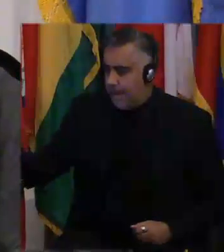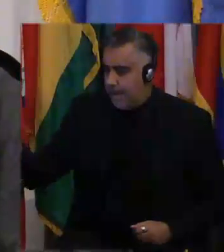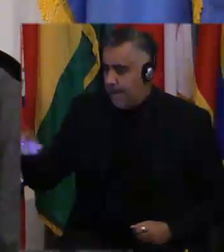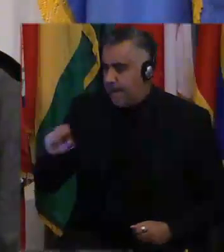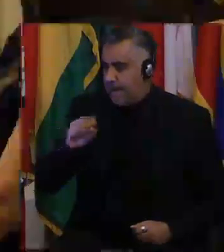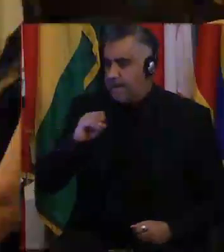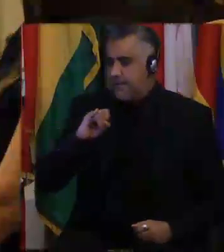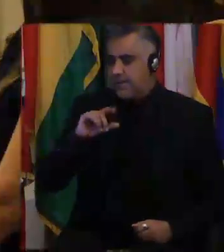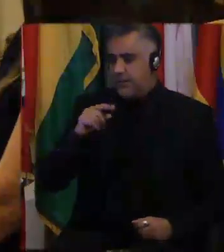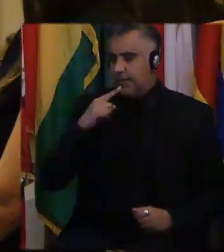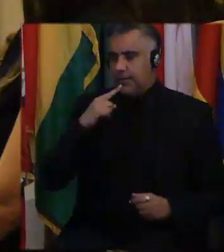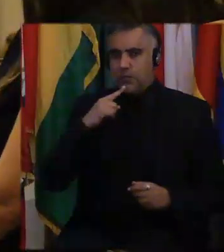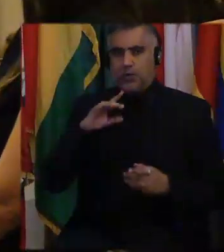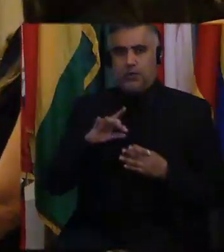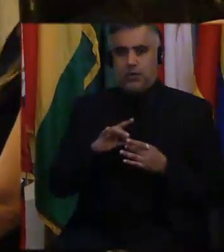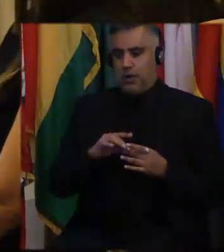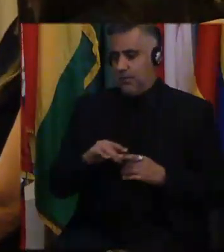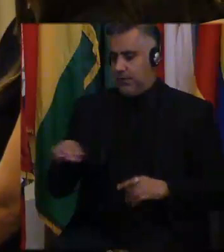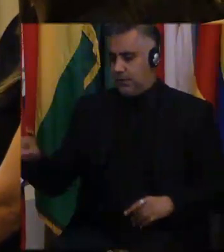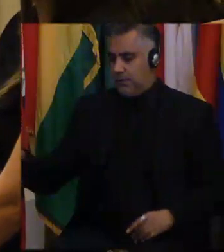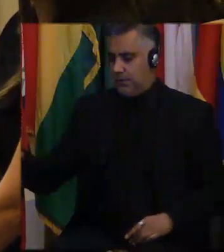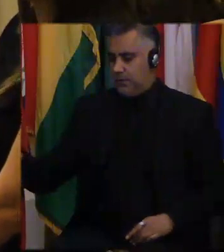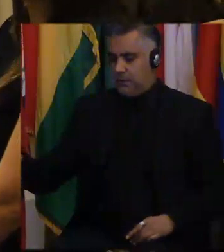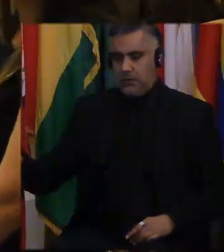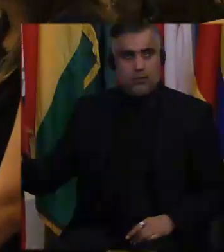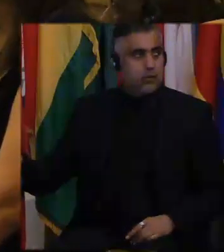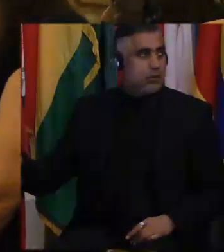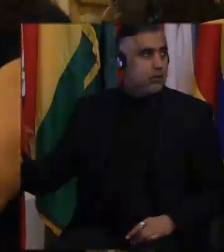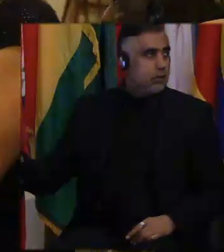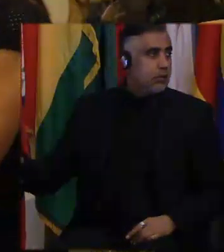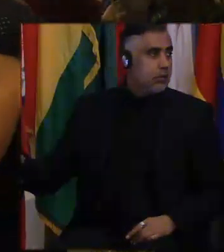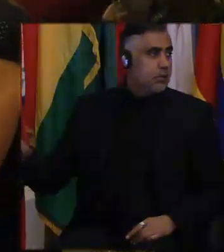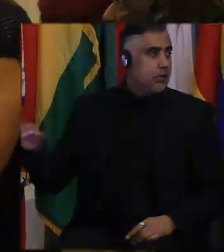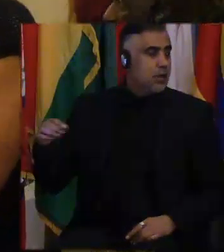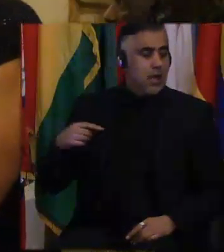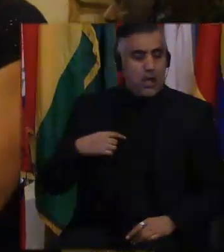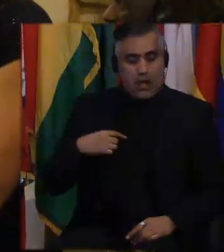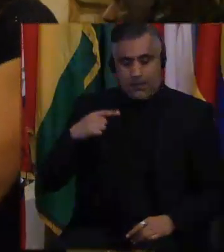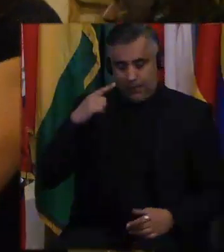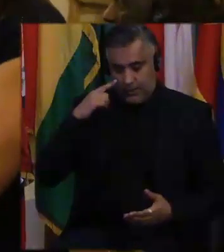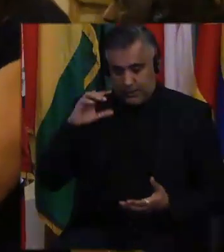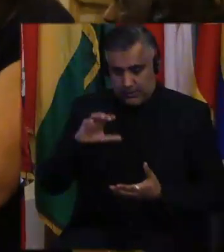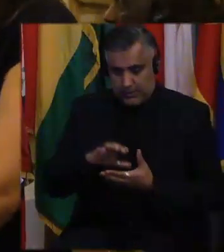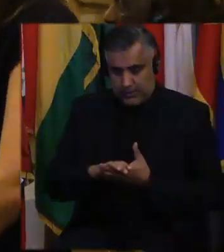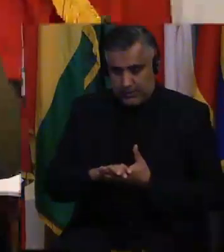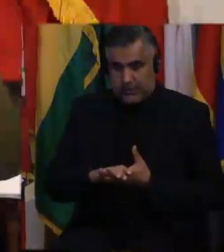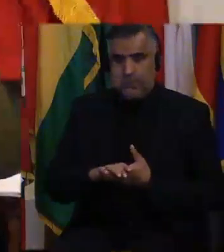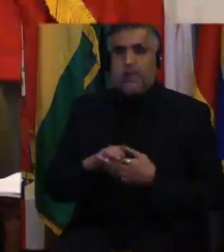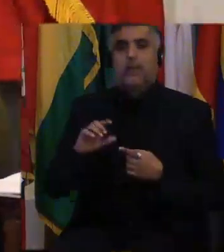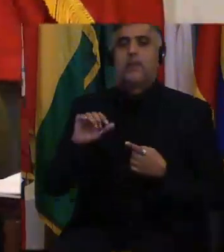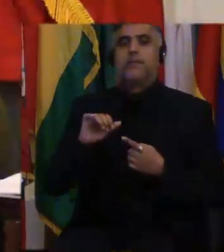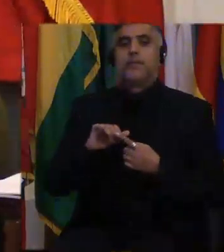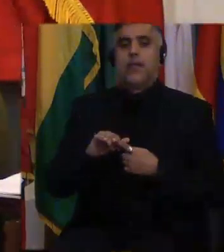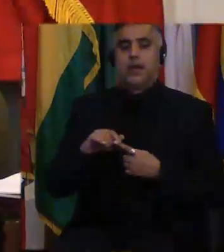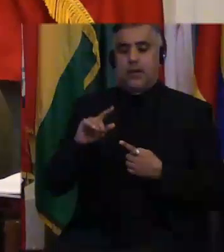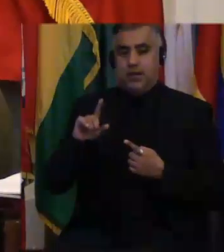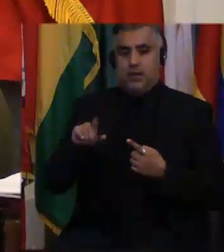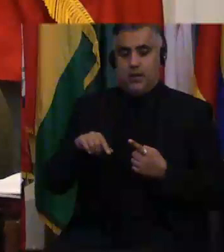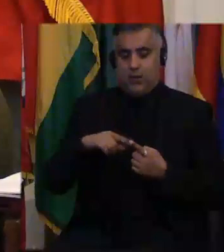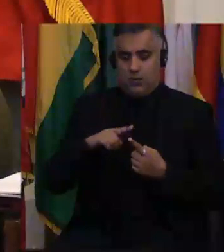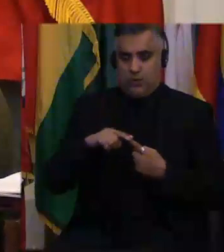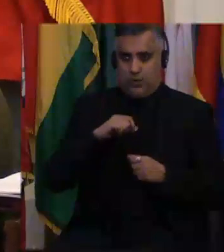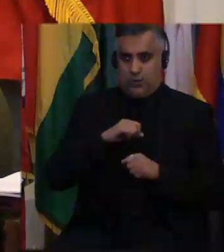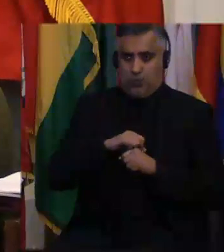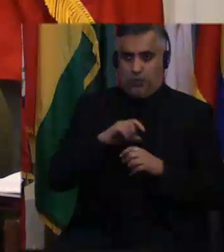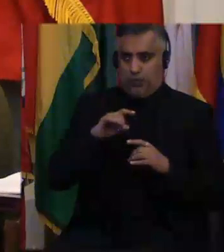indicated she wanted to comment as well. Rápidamente para dejar espacio. Yo creo que siempre que trabajamos en violencia contra las mujeres